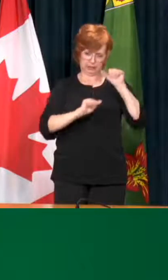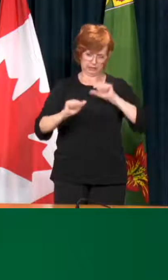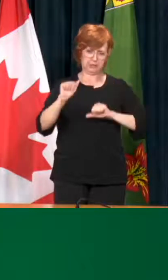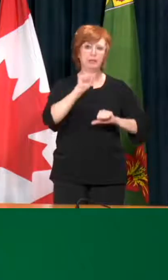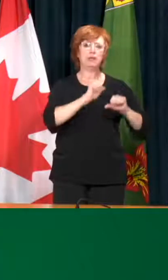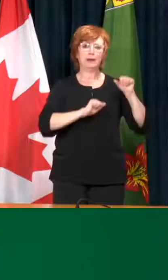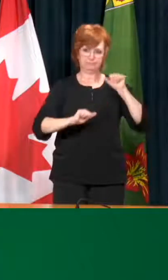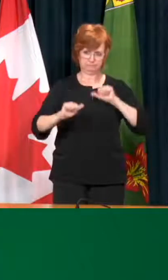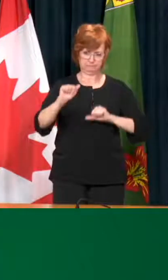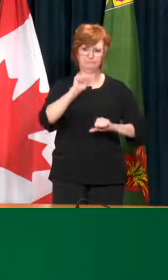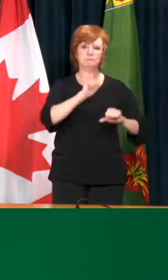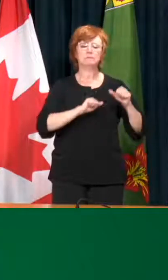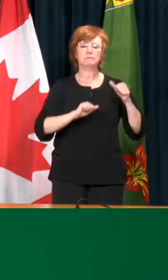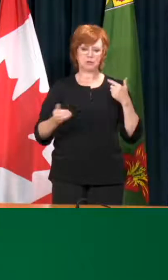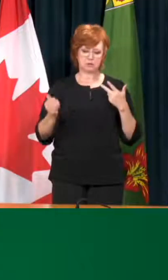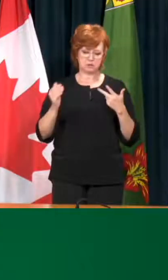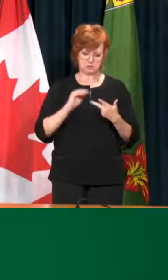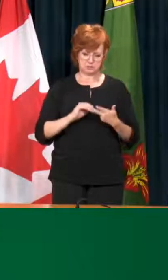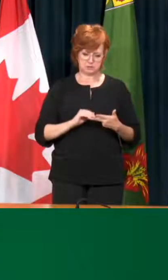certainly, generally, we know